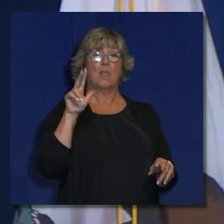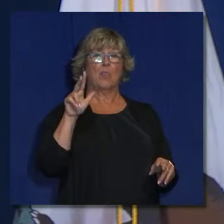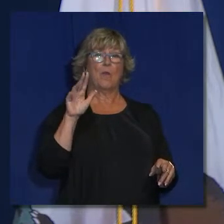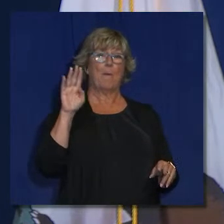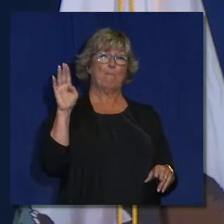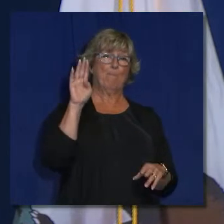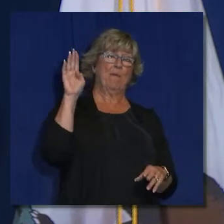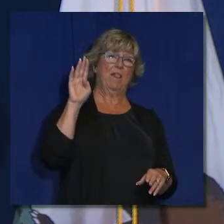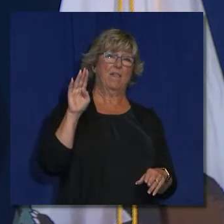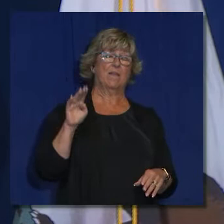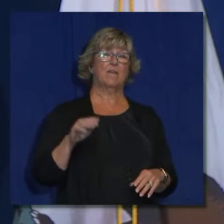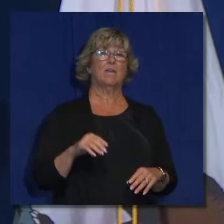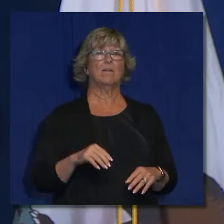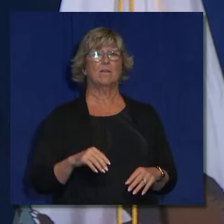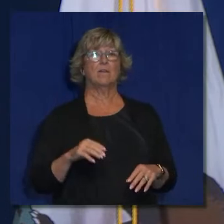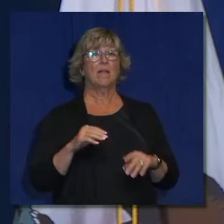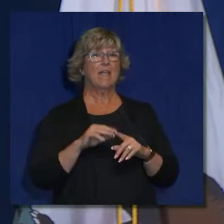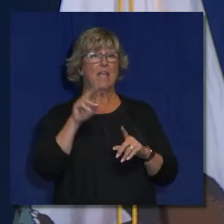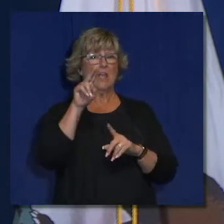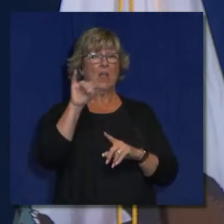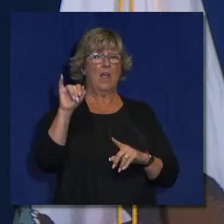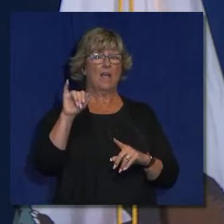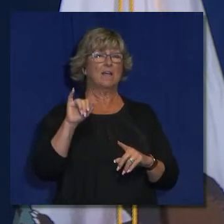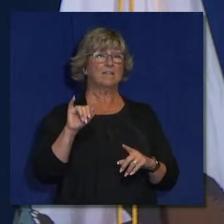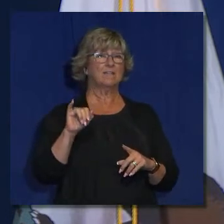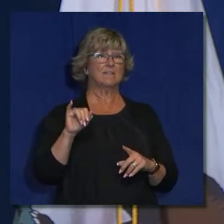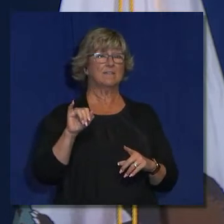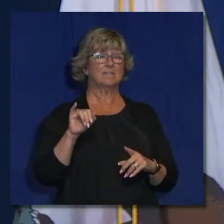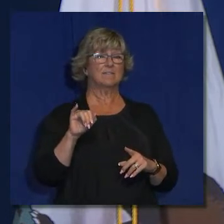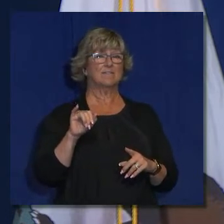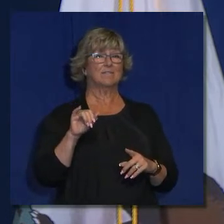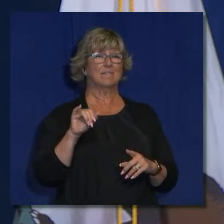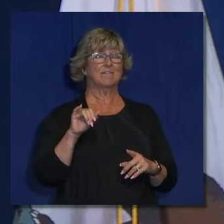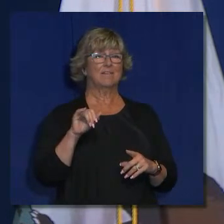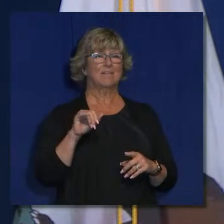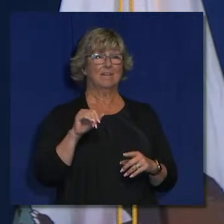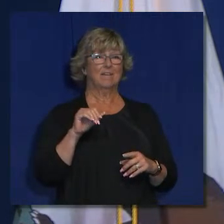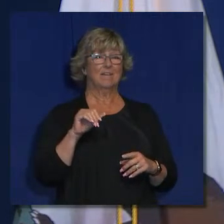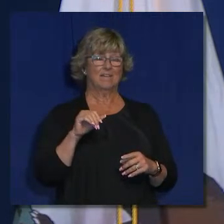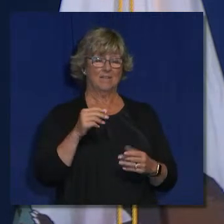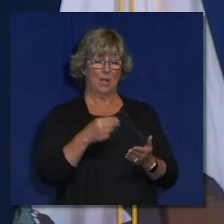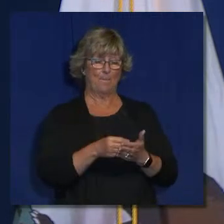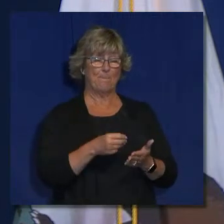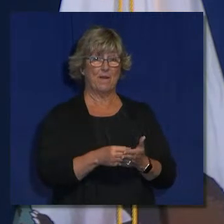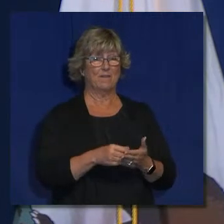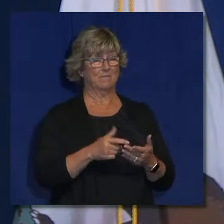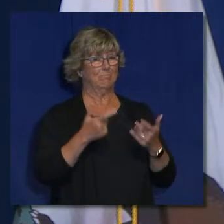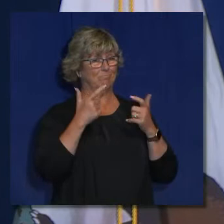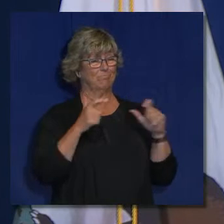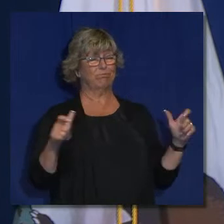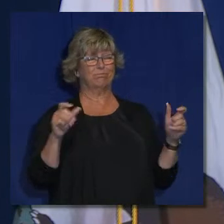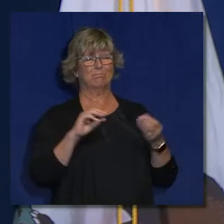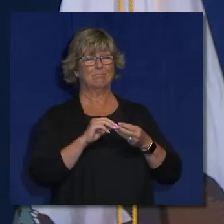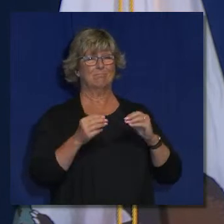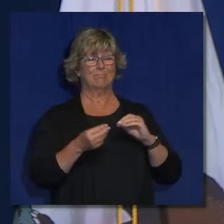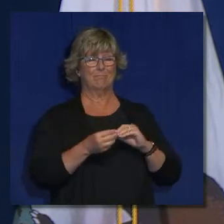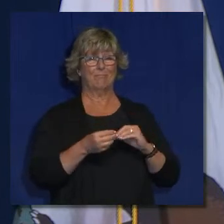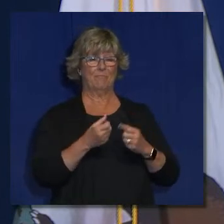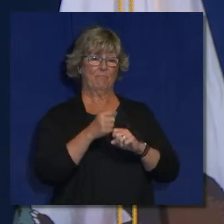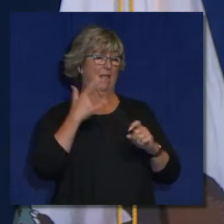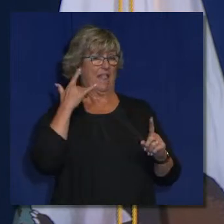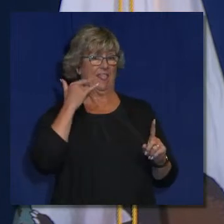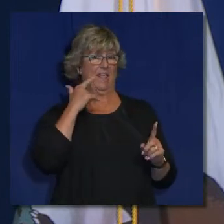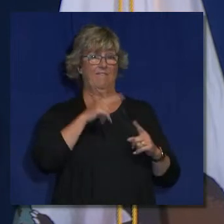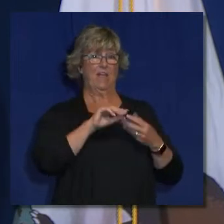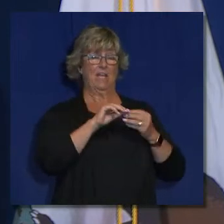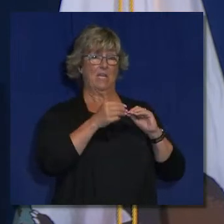that Q1, in just unemployment claims that were administered. So it's a rather extraordinary number. And so it makes